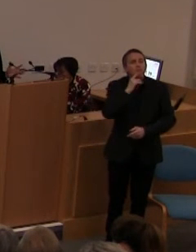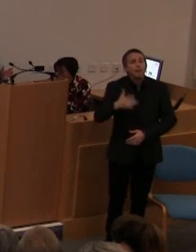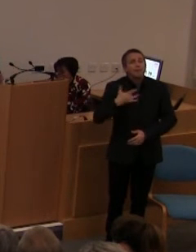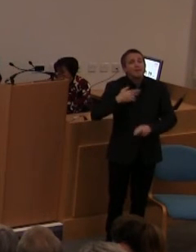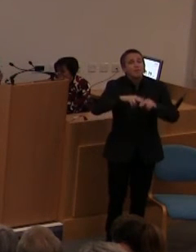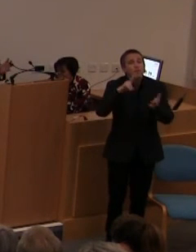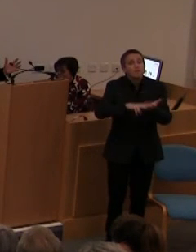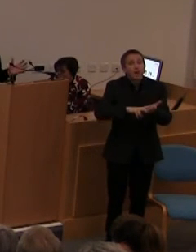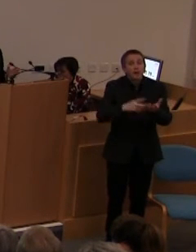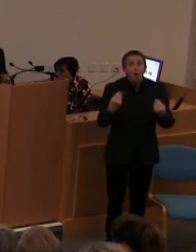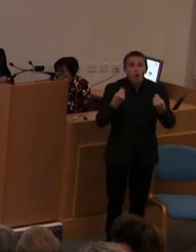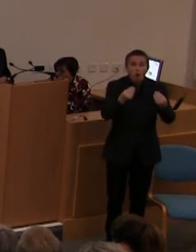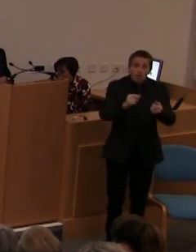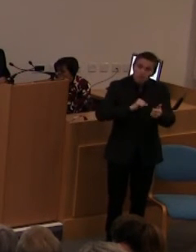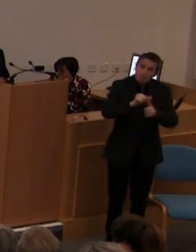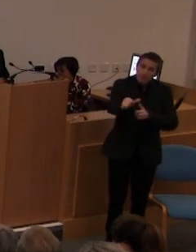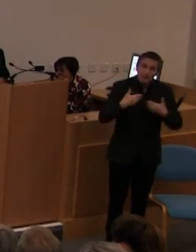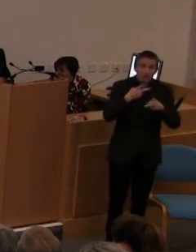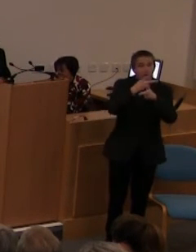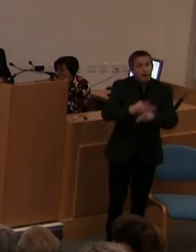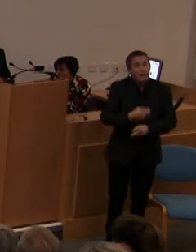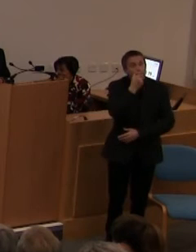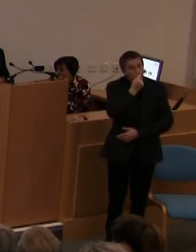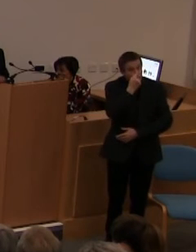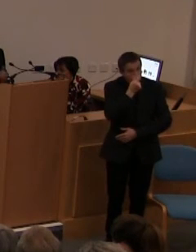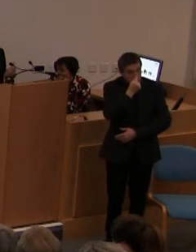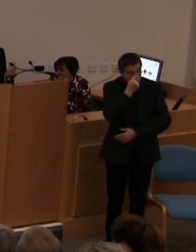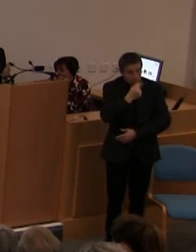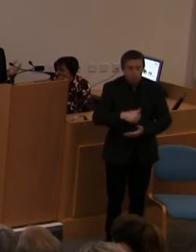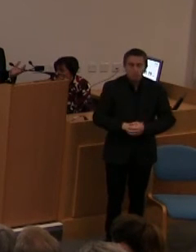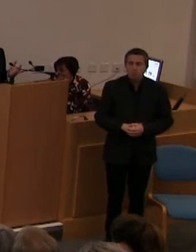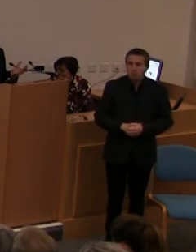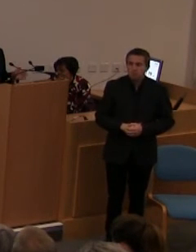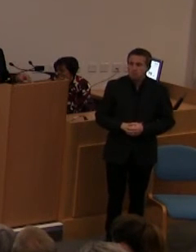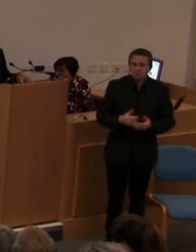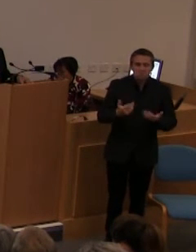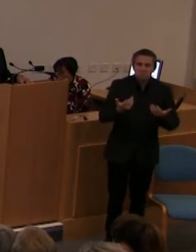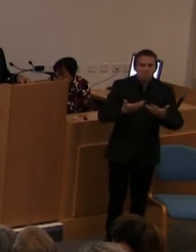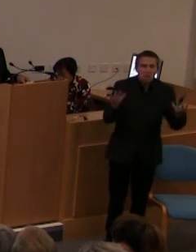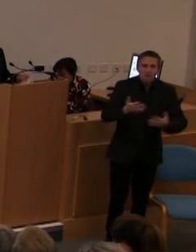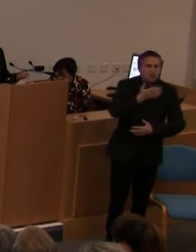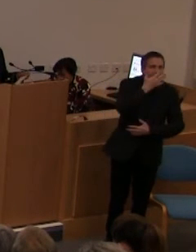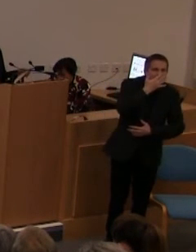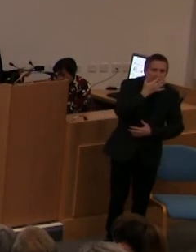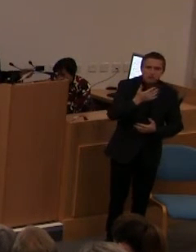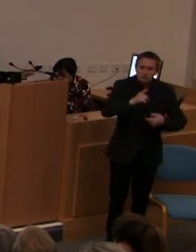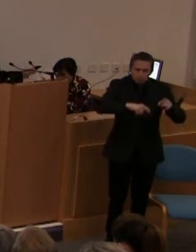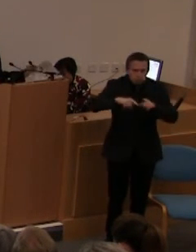best healthcare we can within the resources we've got, irrespective of people's age or actual